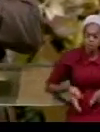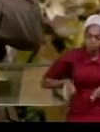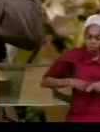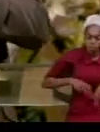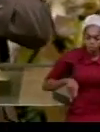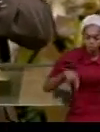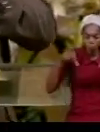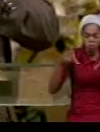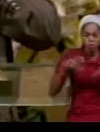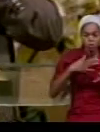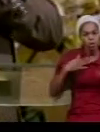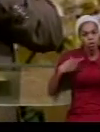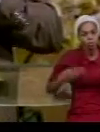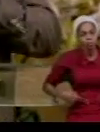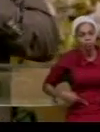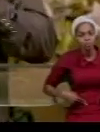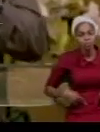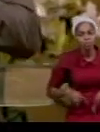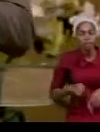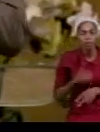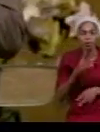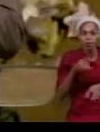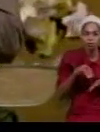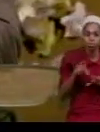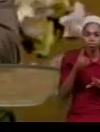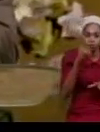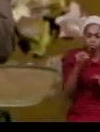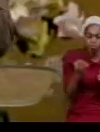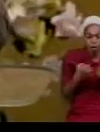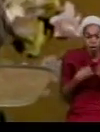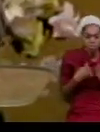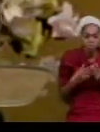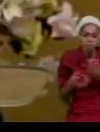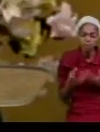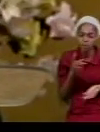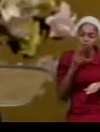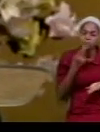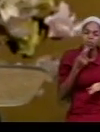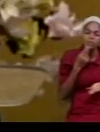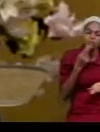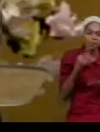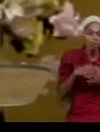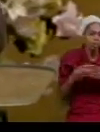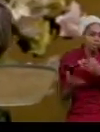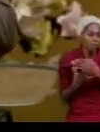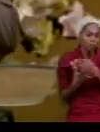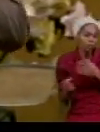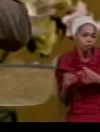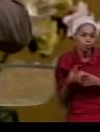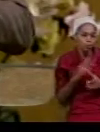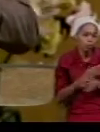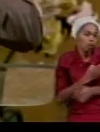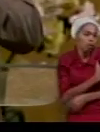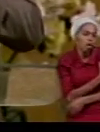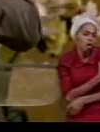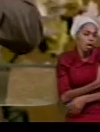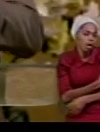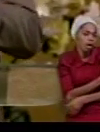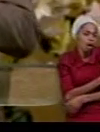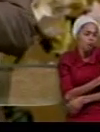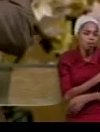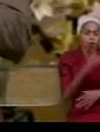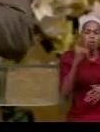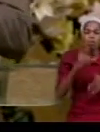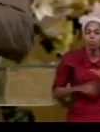diabetic? Do I have high blood pressure? What are the prescriptions of the doctor? Can I just, even